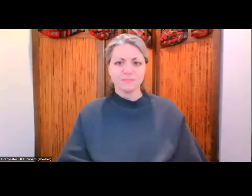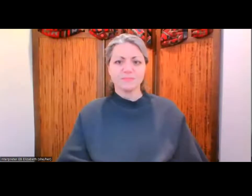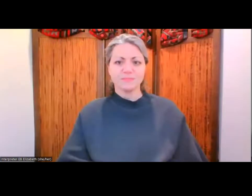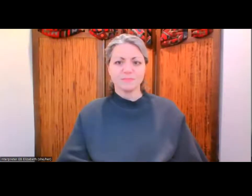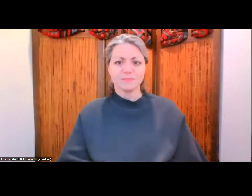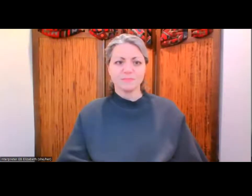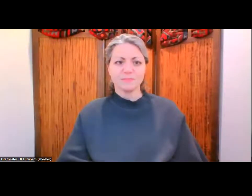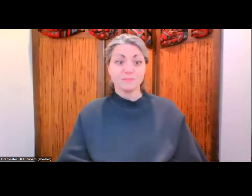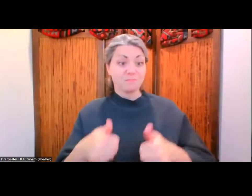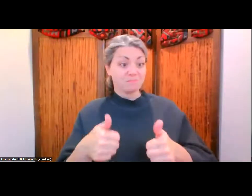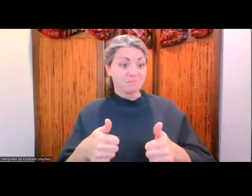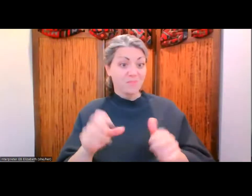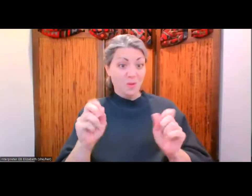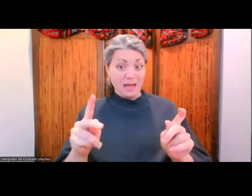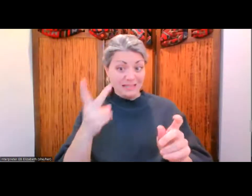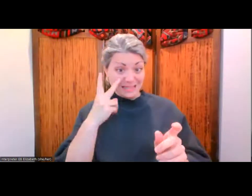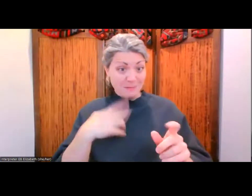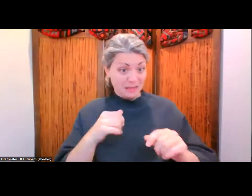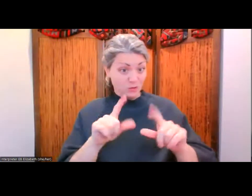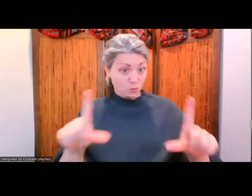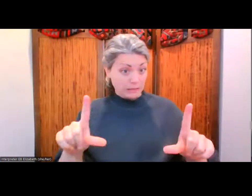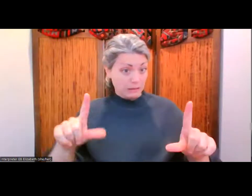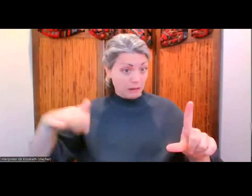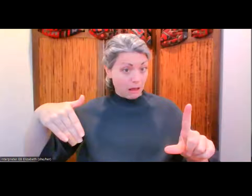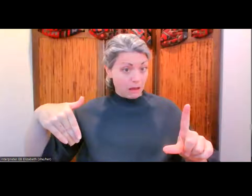How are we doing? Can we see my screen?